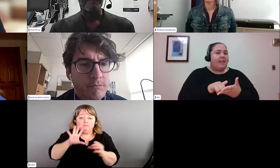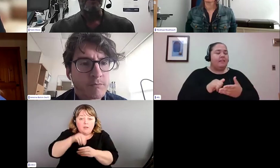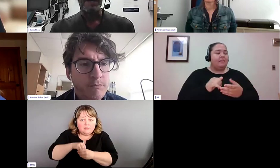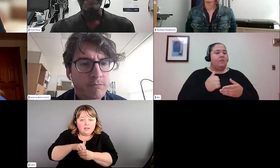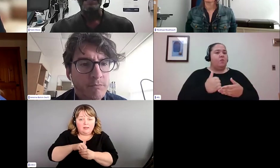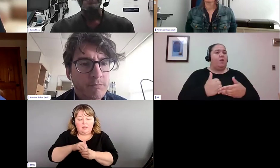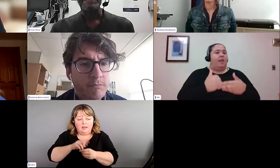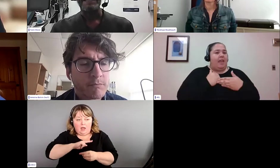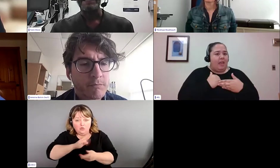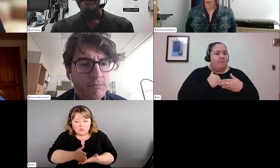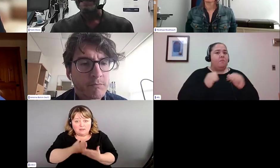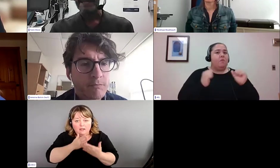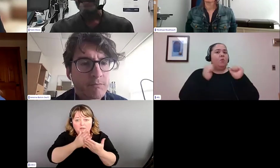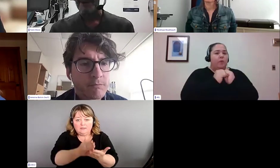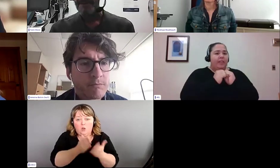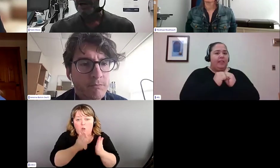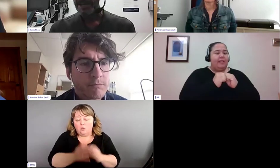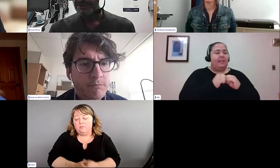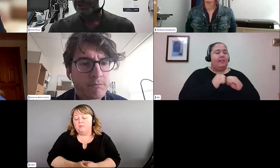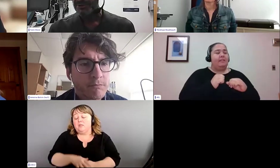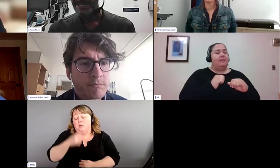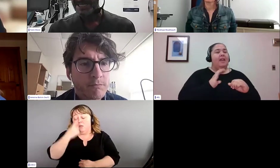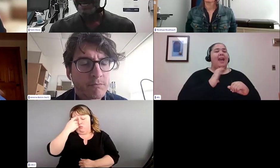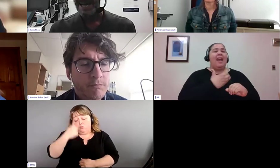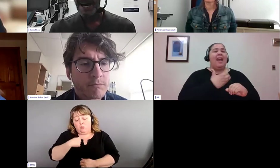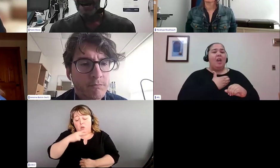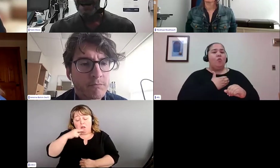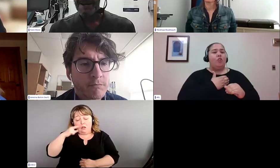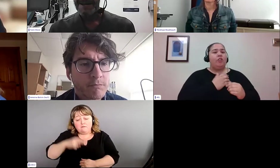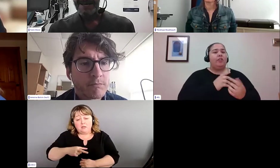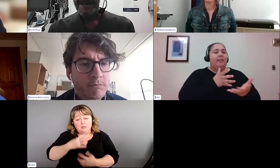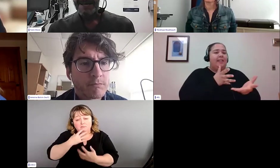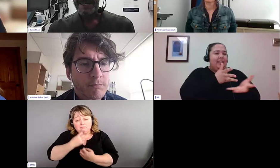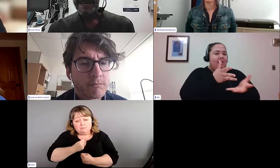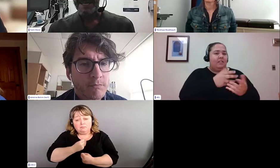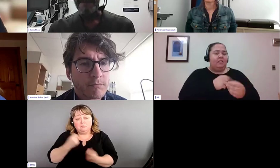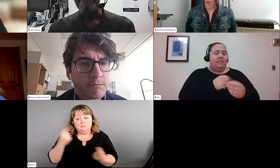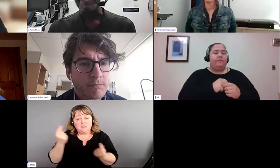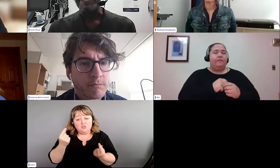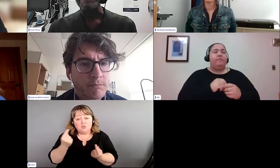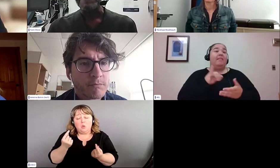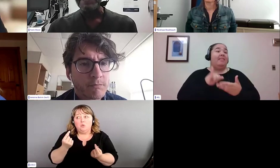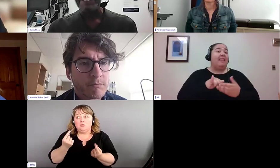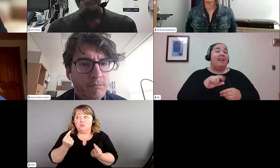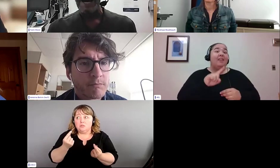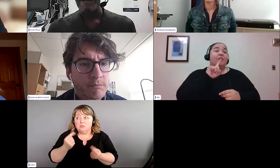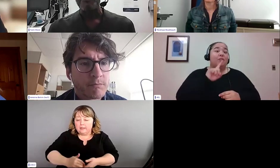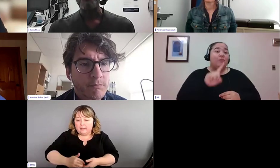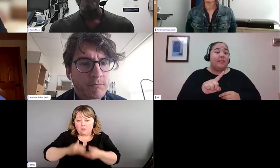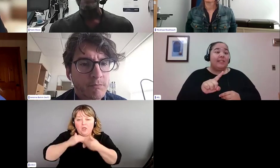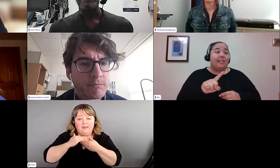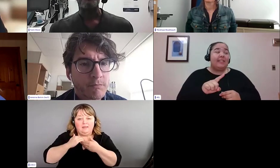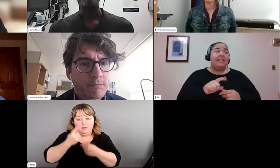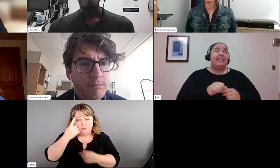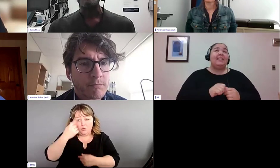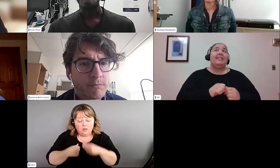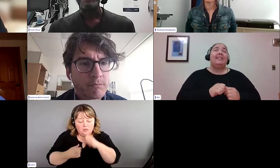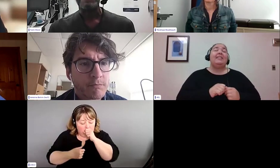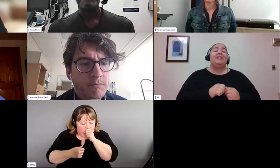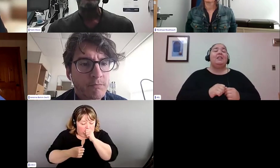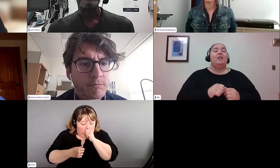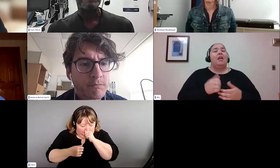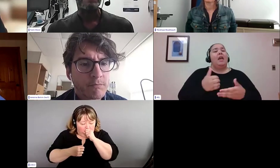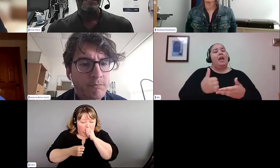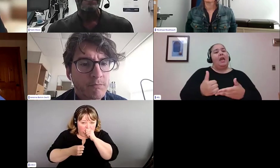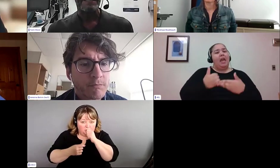in our interventions. And for me, that is really something which